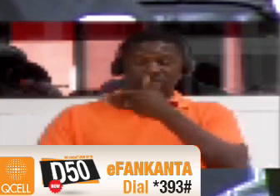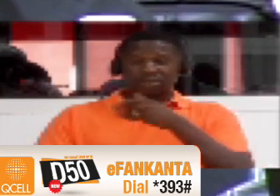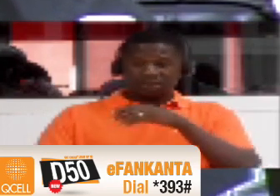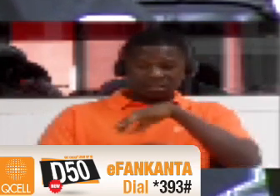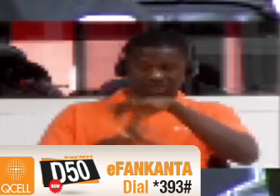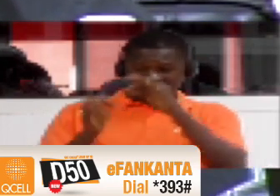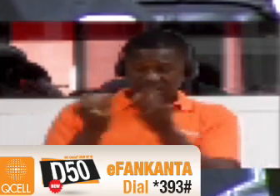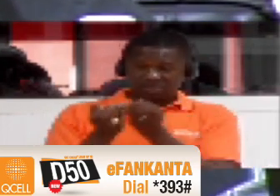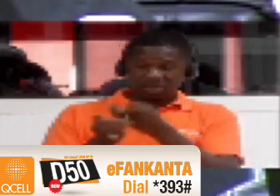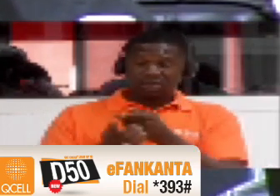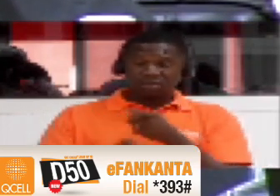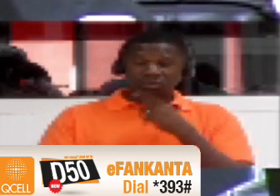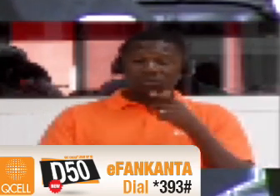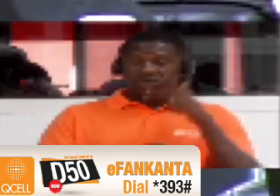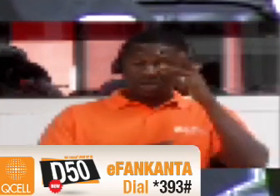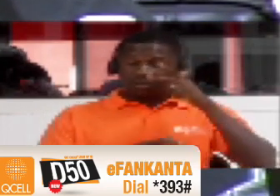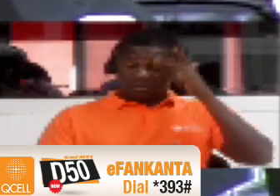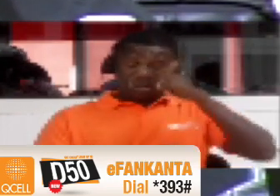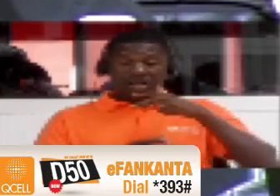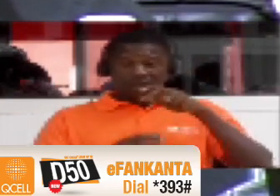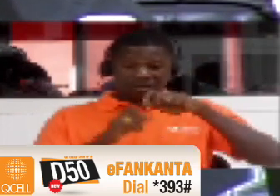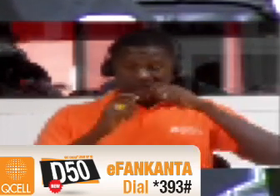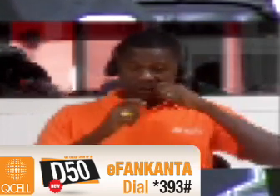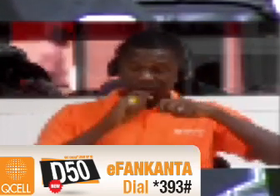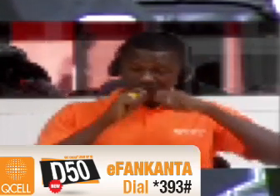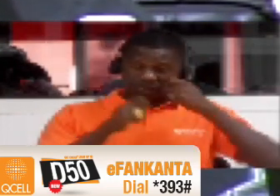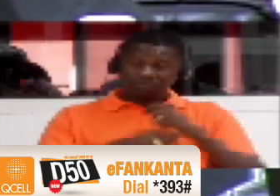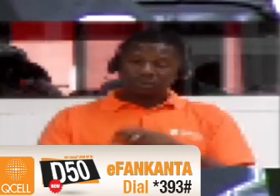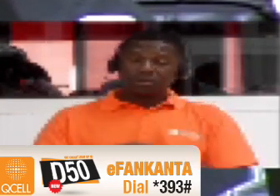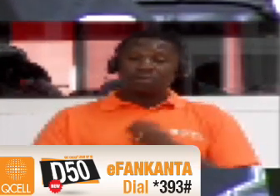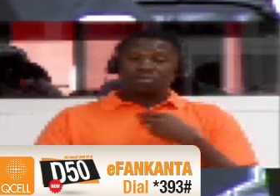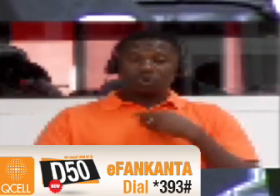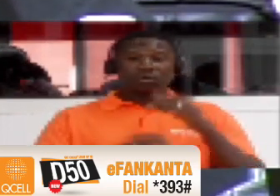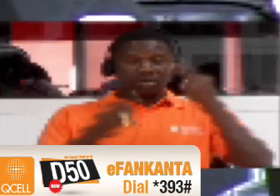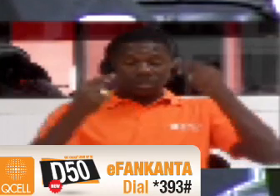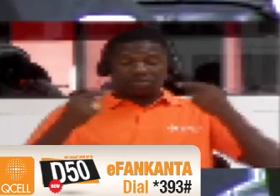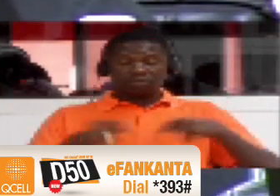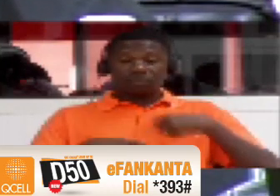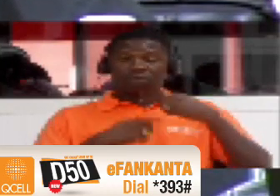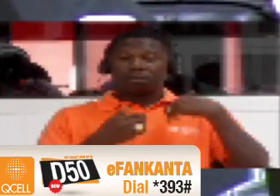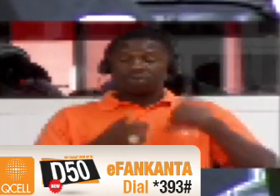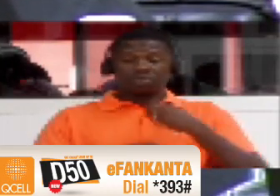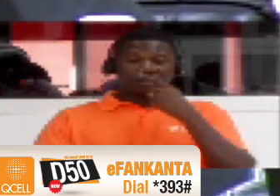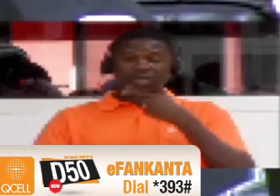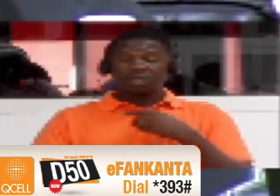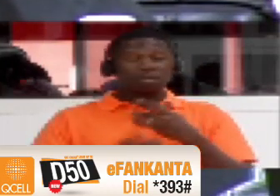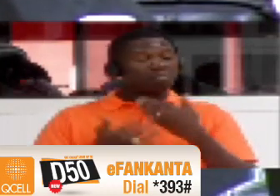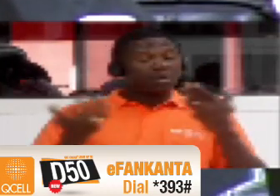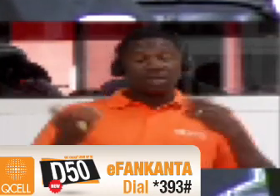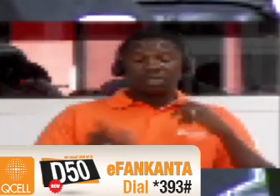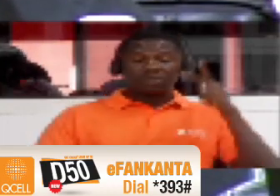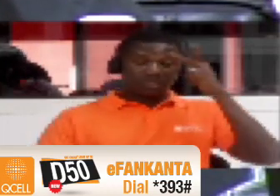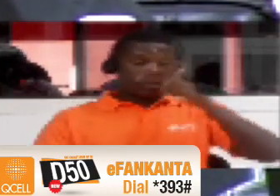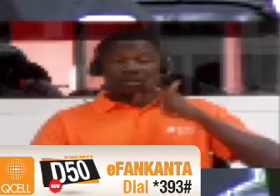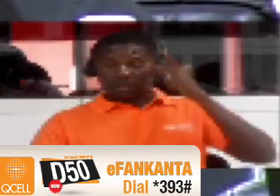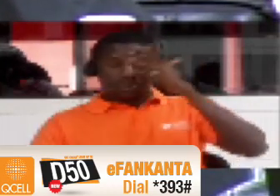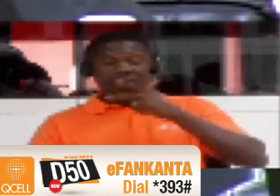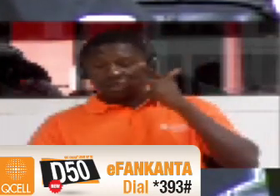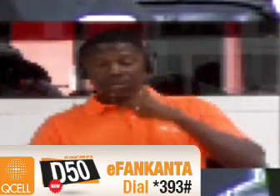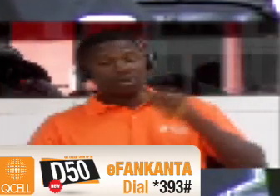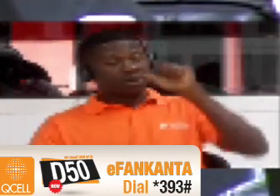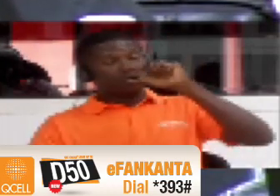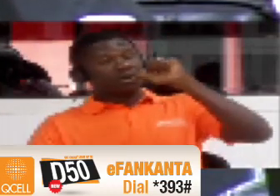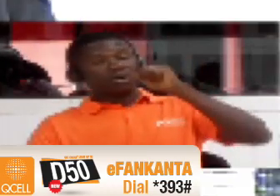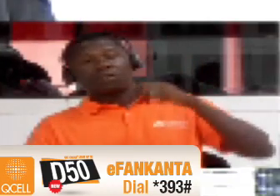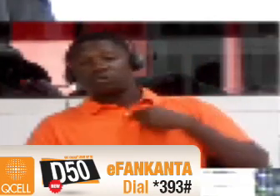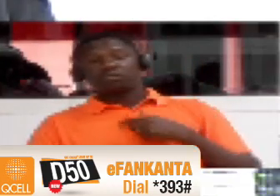testimonies from witnesses to say there was a lot of drinking going on, smoking of weed. Women were also